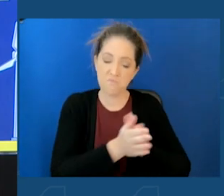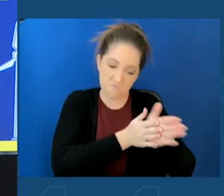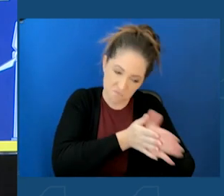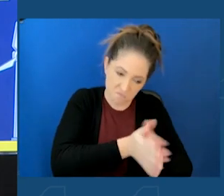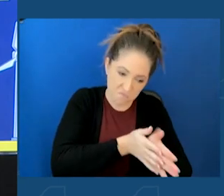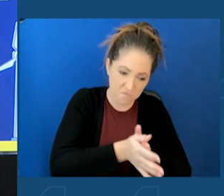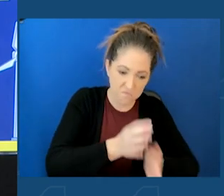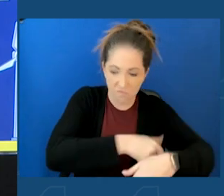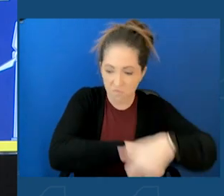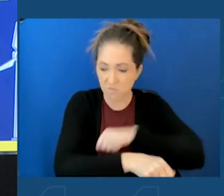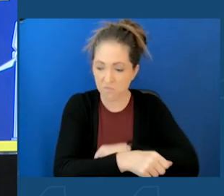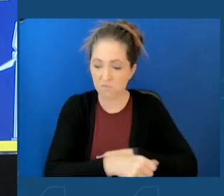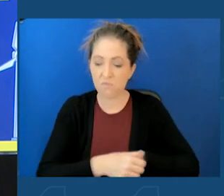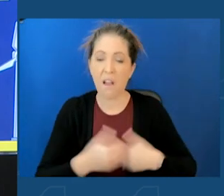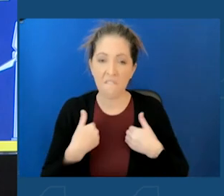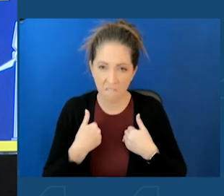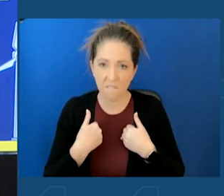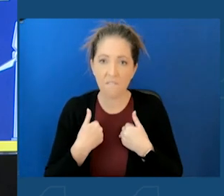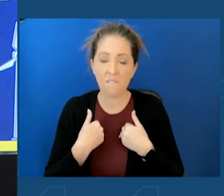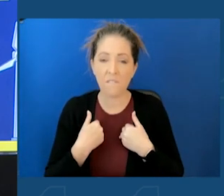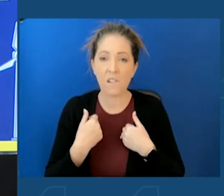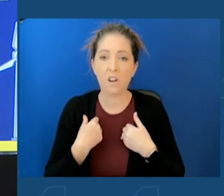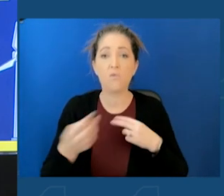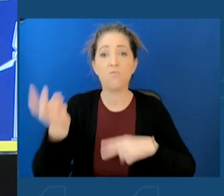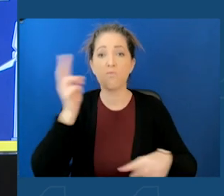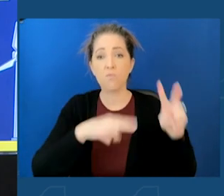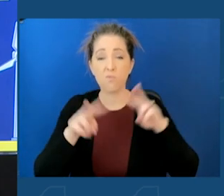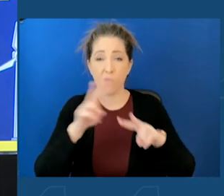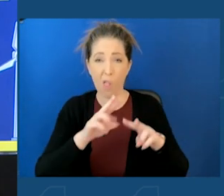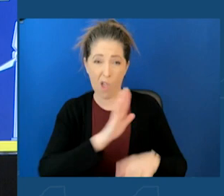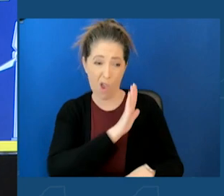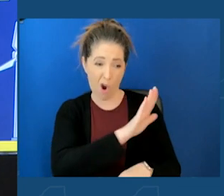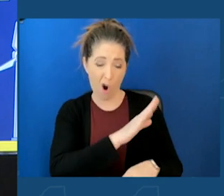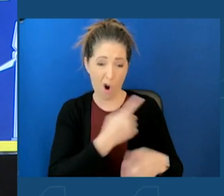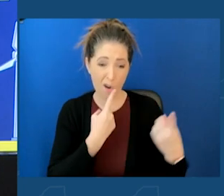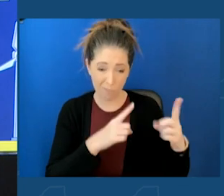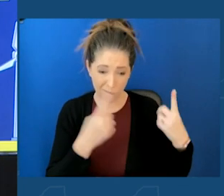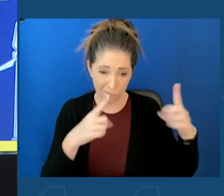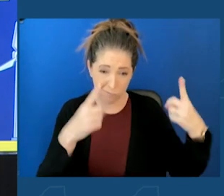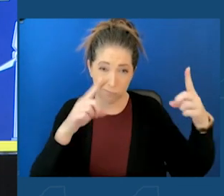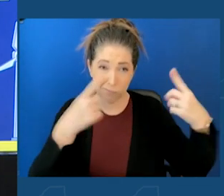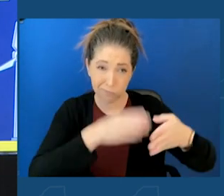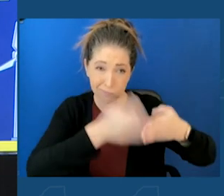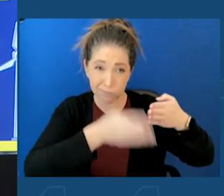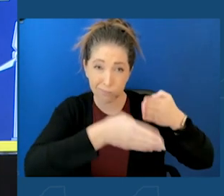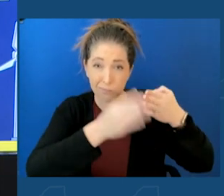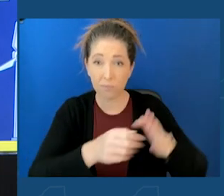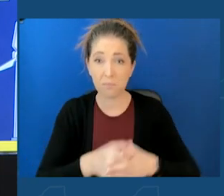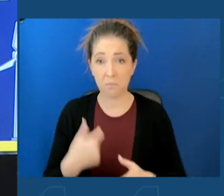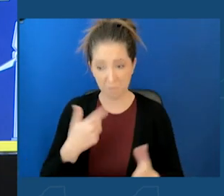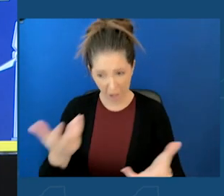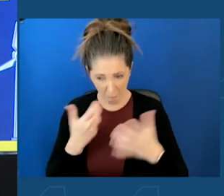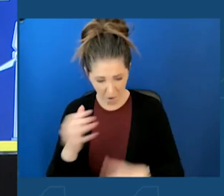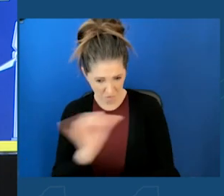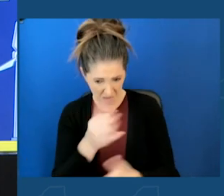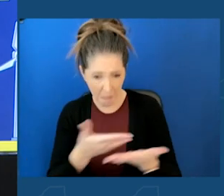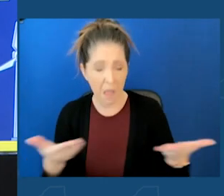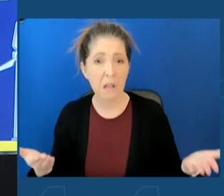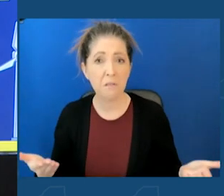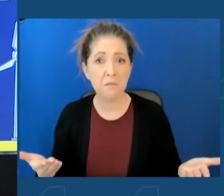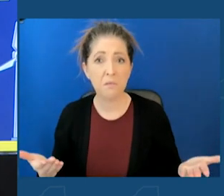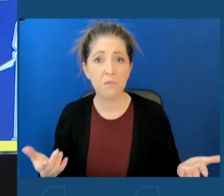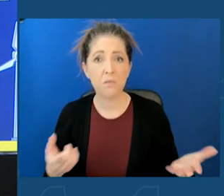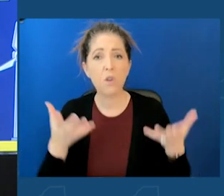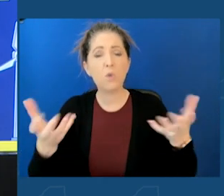that because when you're looking at all the things that she's accomplished, I actually want to do the same things. You want to make sure